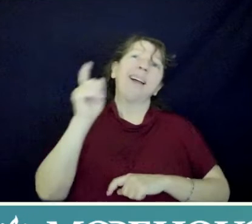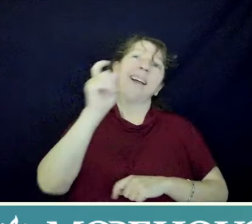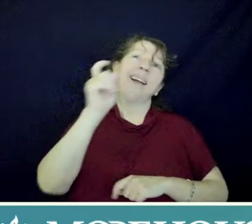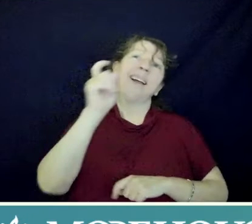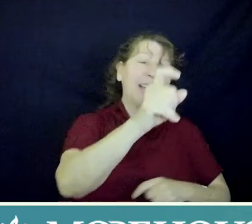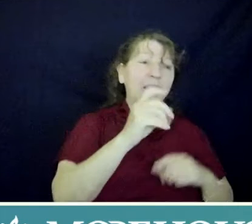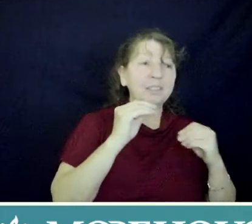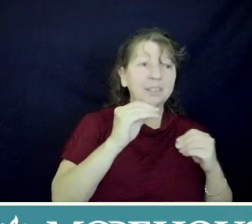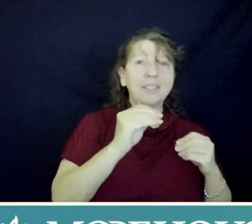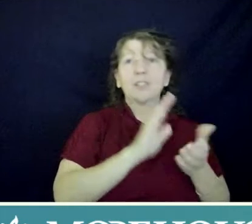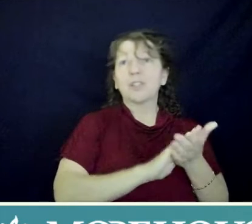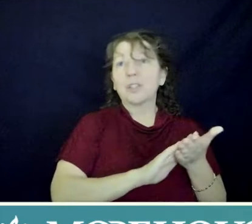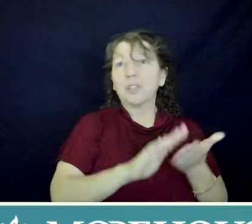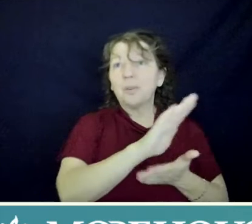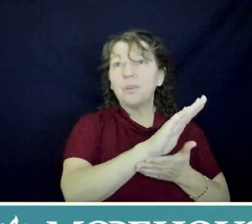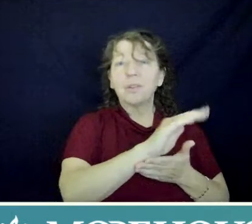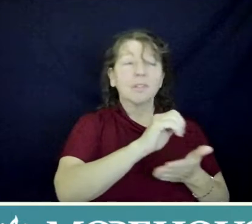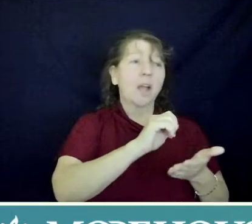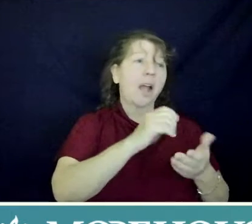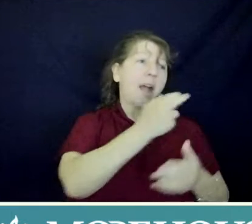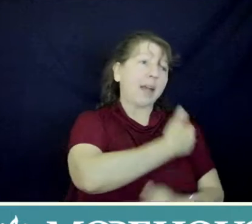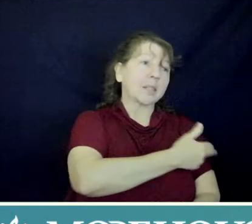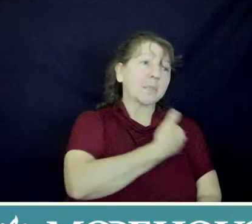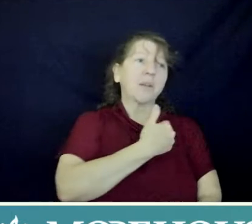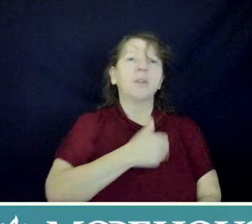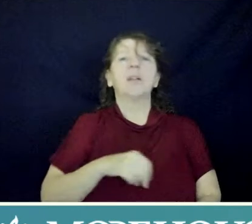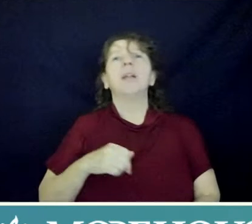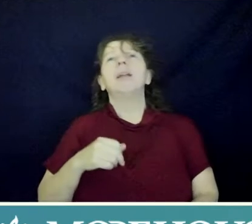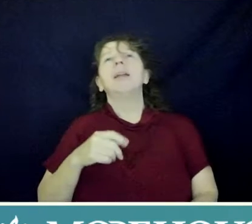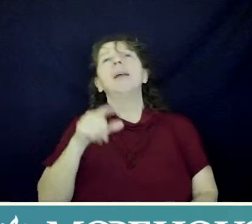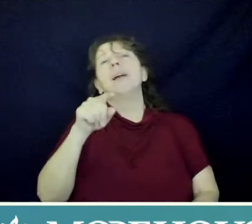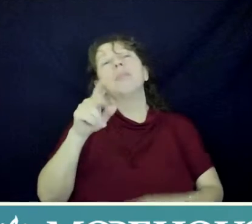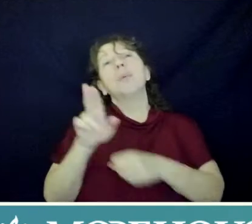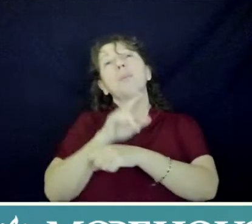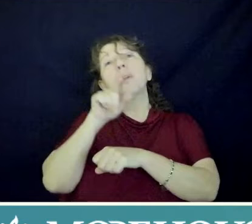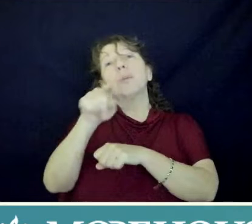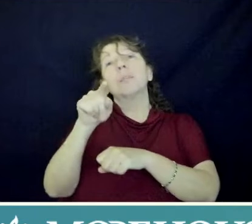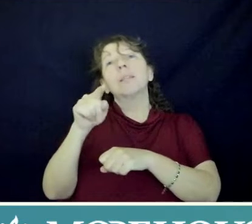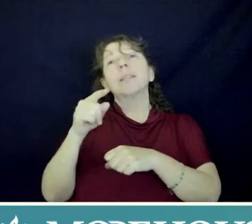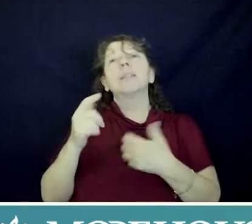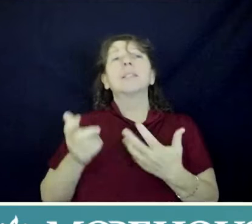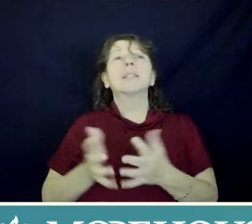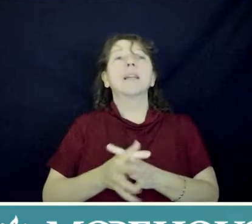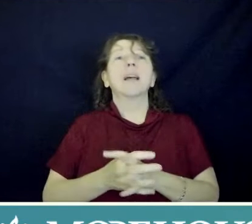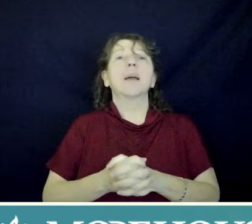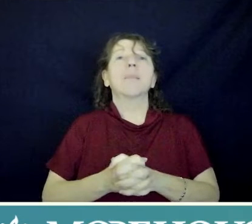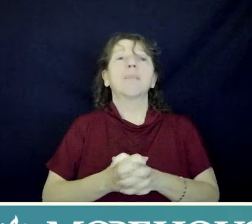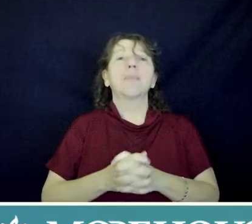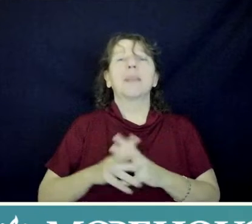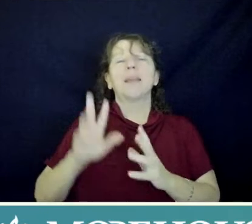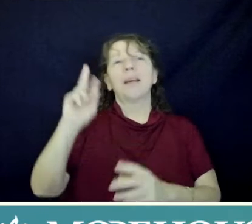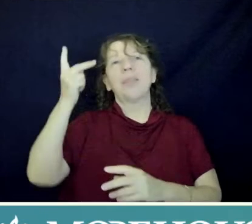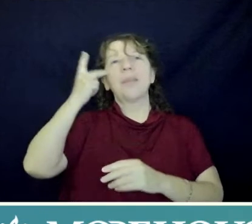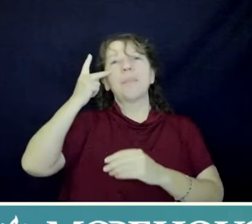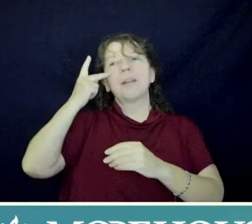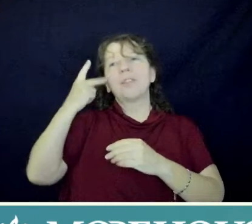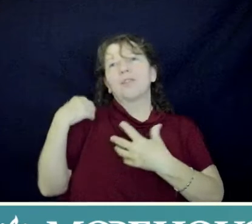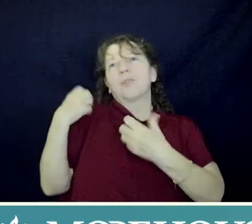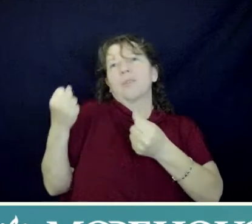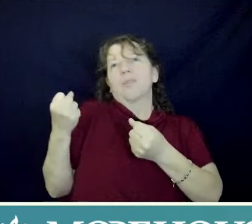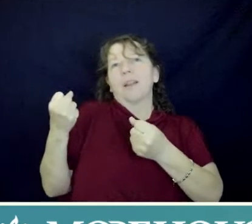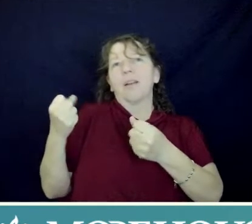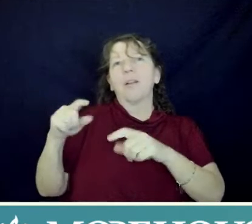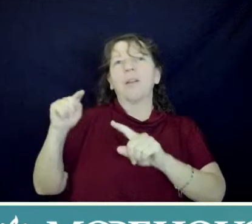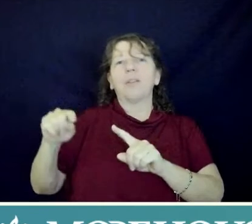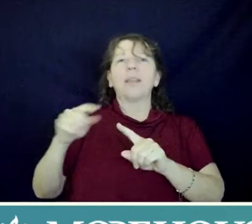care. And then we manage our clients through the Ministry of Health's electronic medical records system called